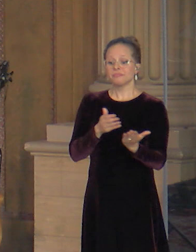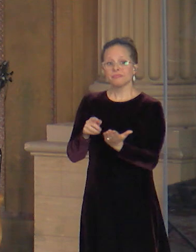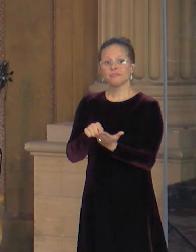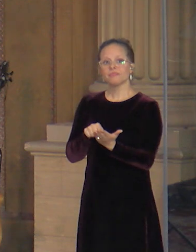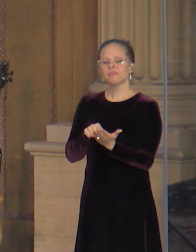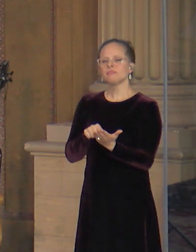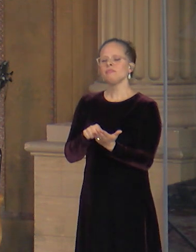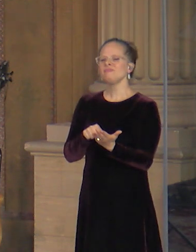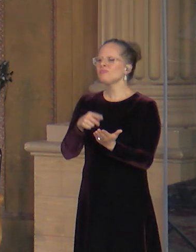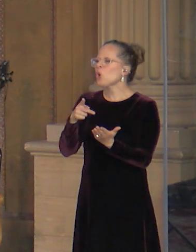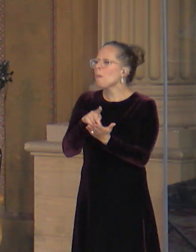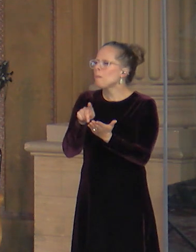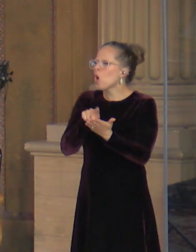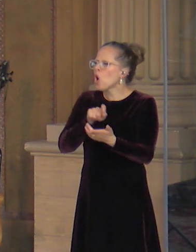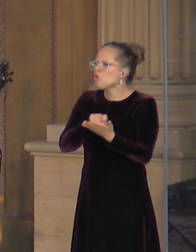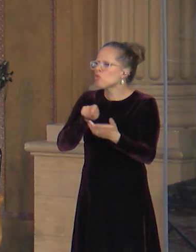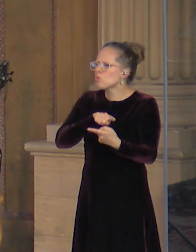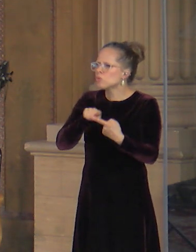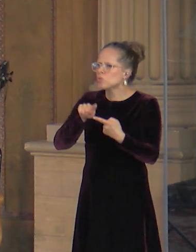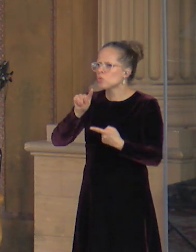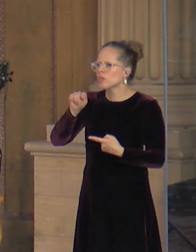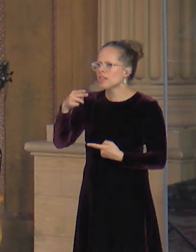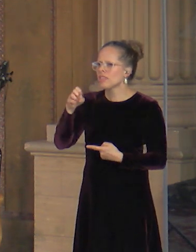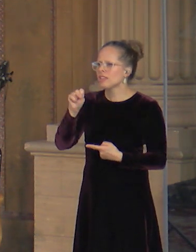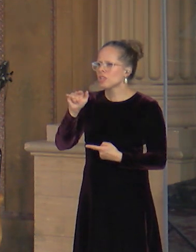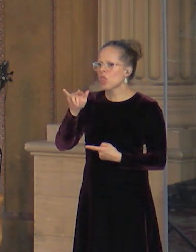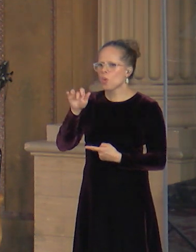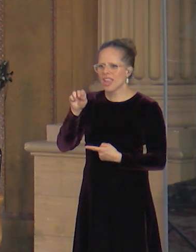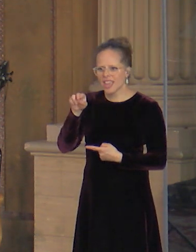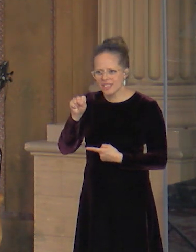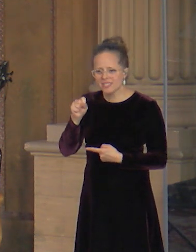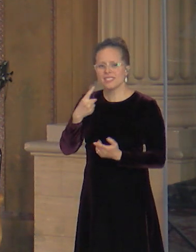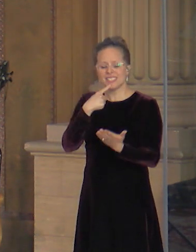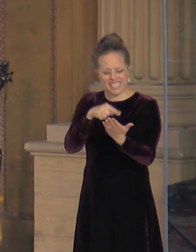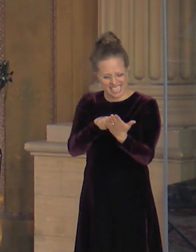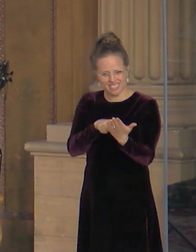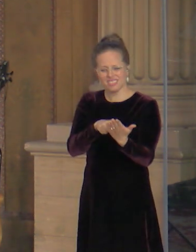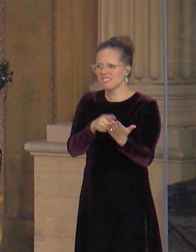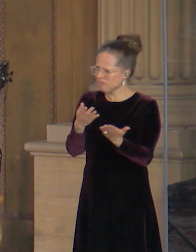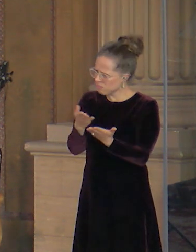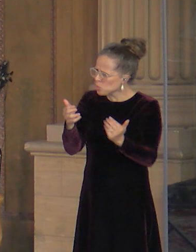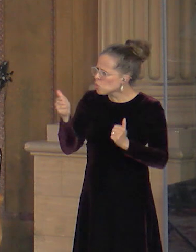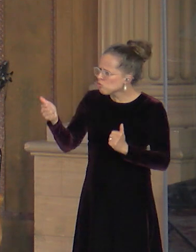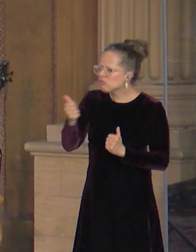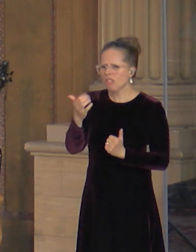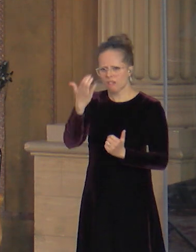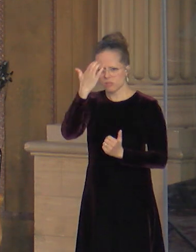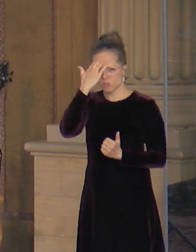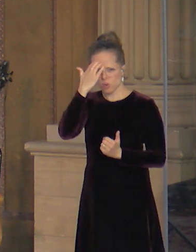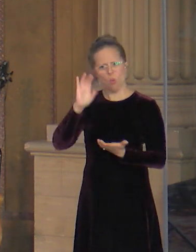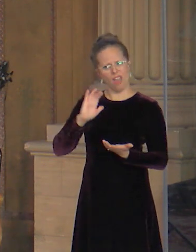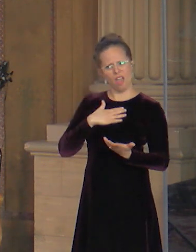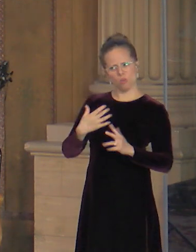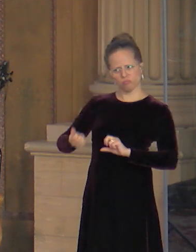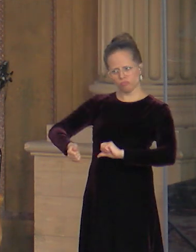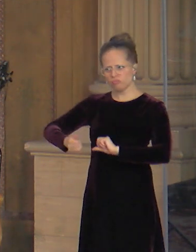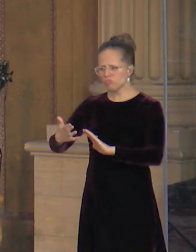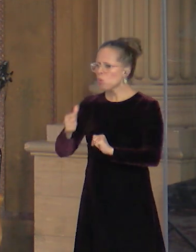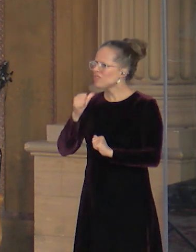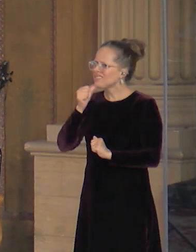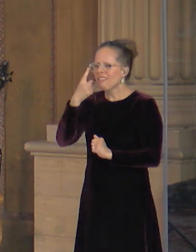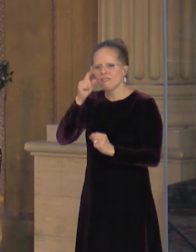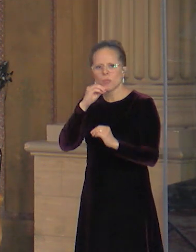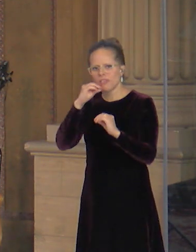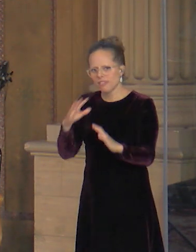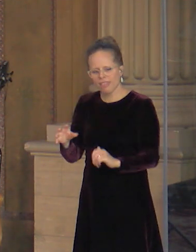Paul writes to the Thessalonians in first Thessalonians 2 1 for you yourselves know brothers that our coming to you was not in vain